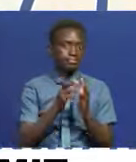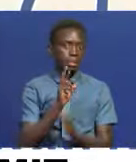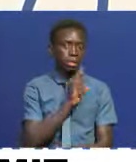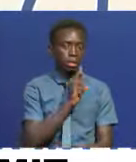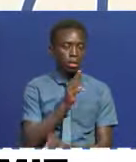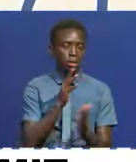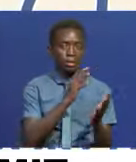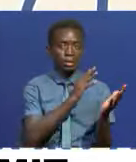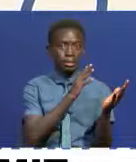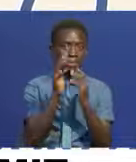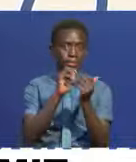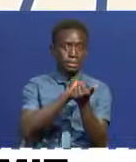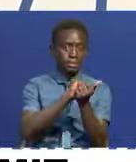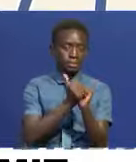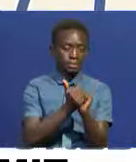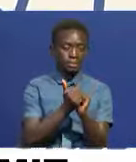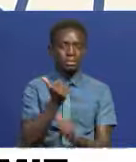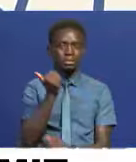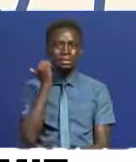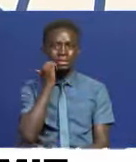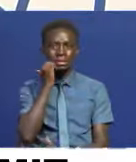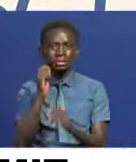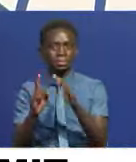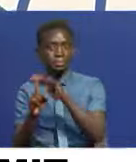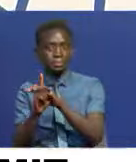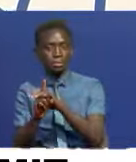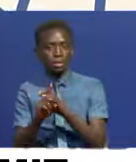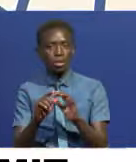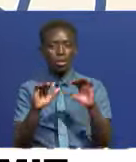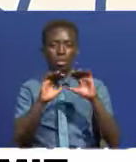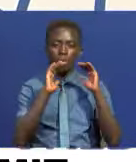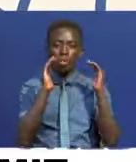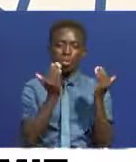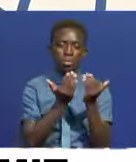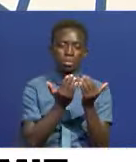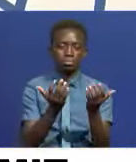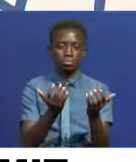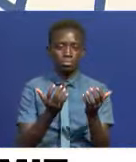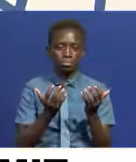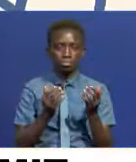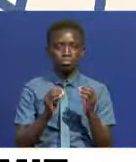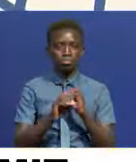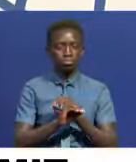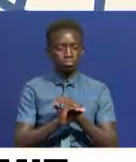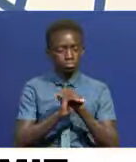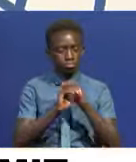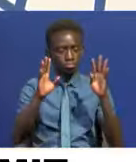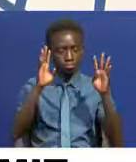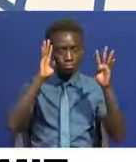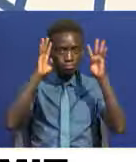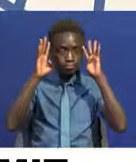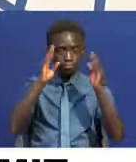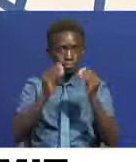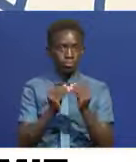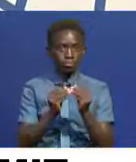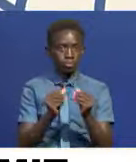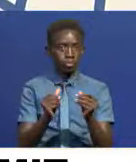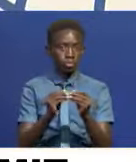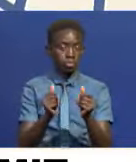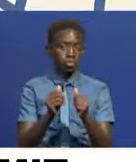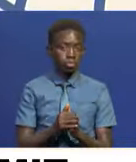change and pandemics, our world is in need of bold and innovative solutions. Yet